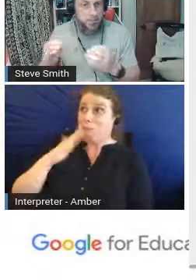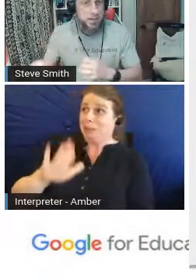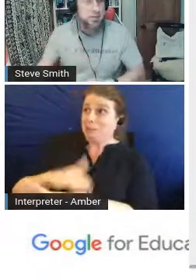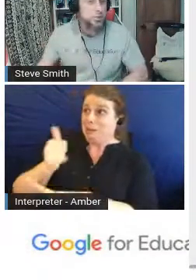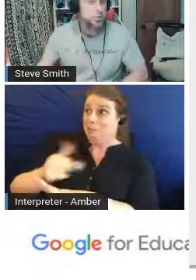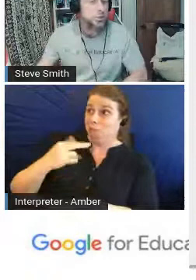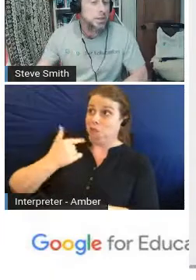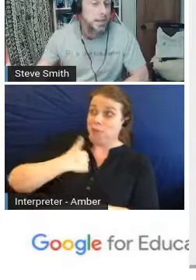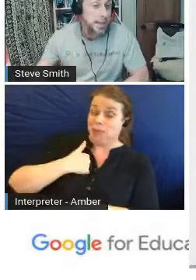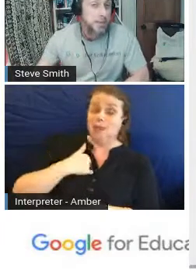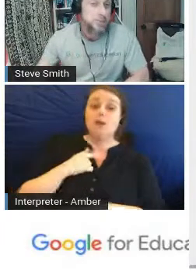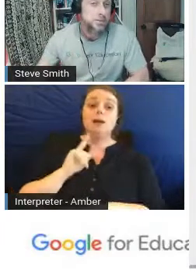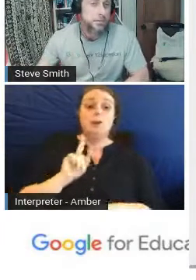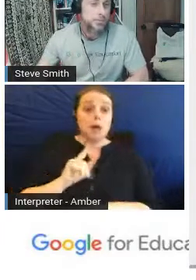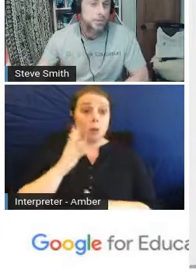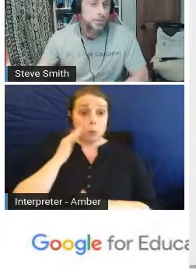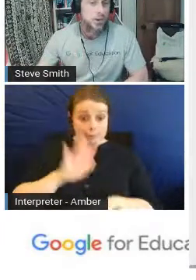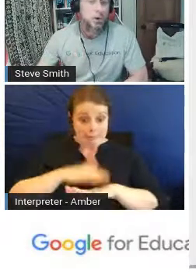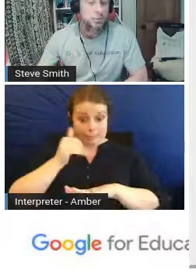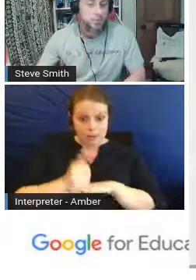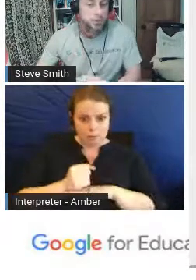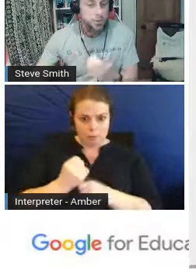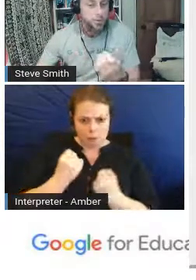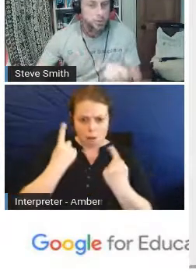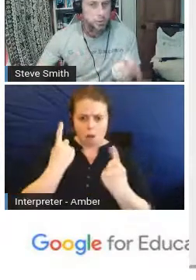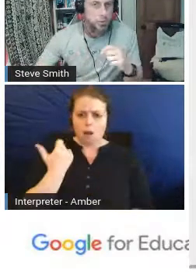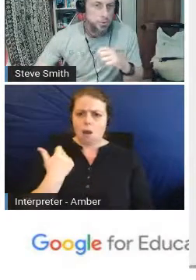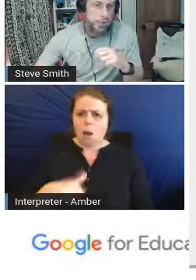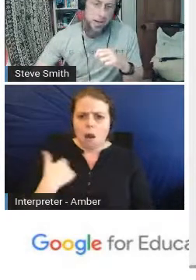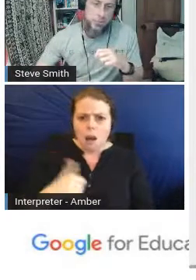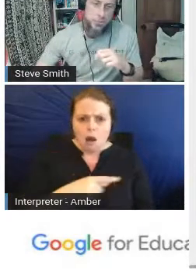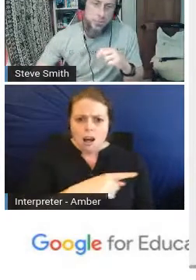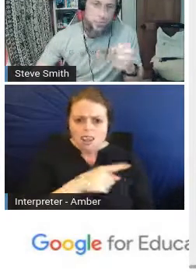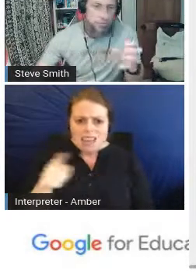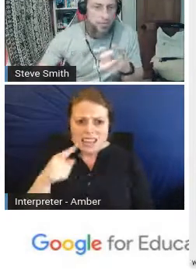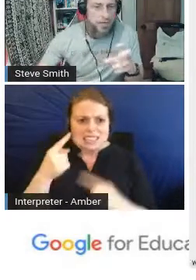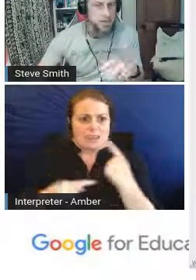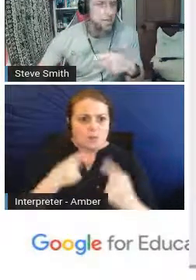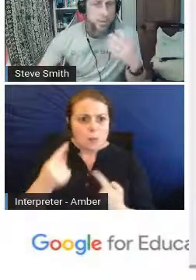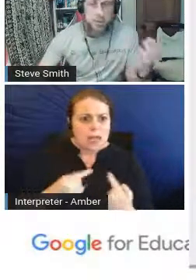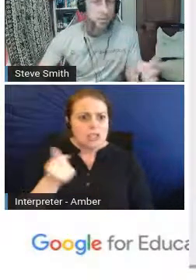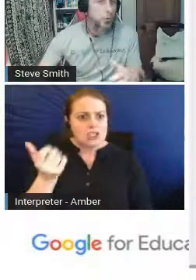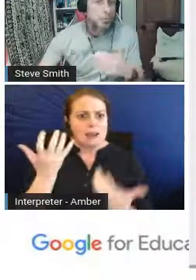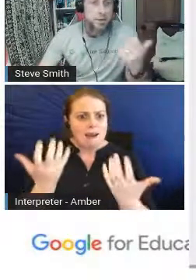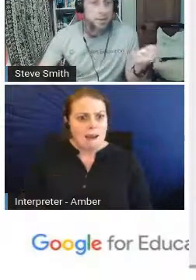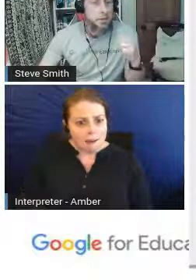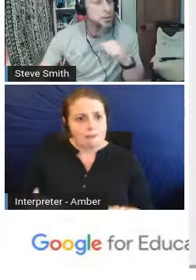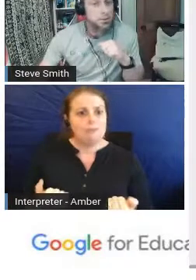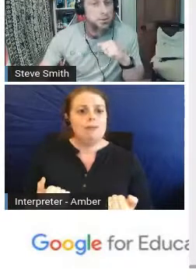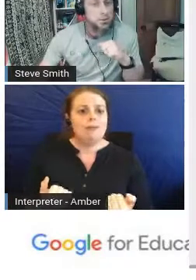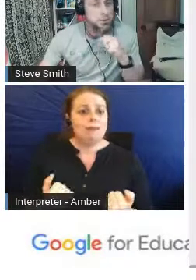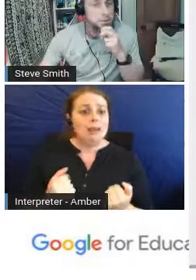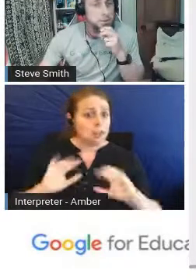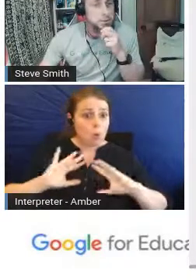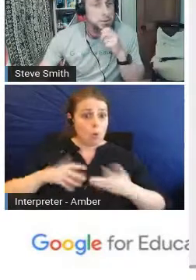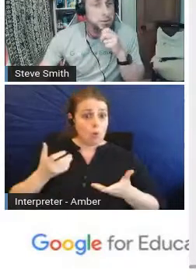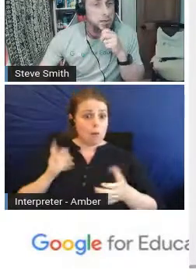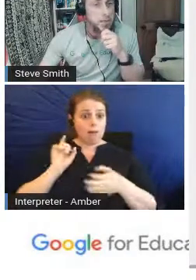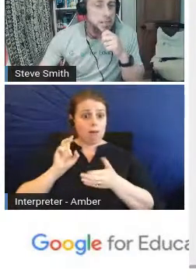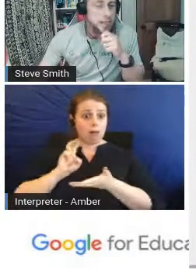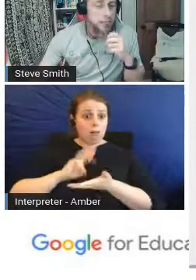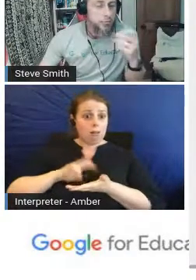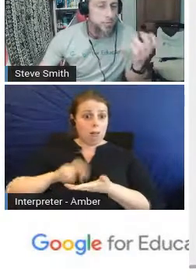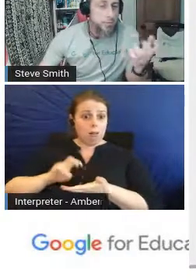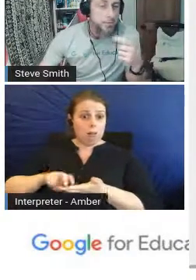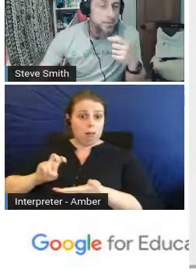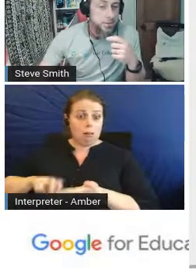the information you can get out of your information that's being automatically logged. You know,